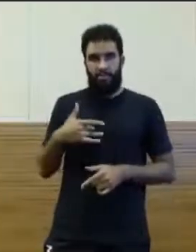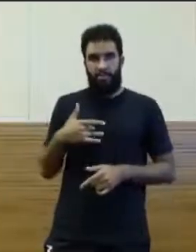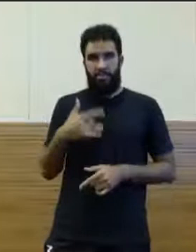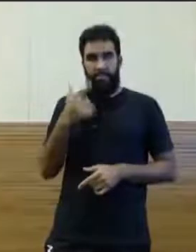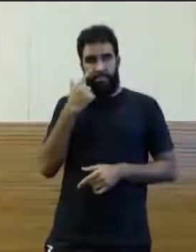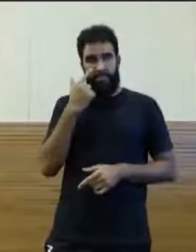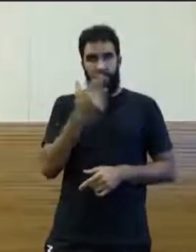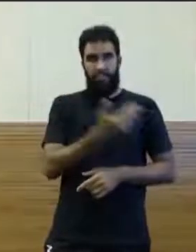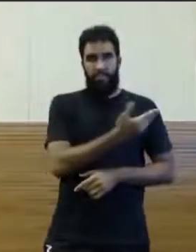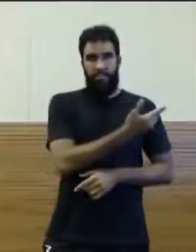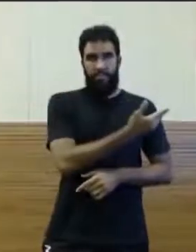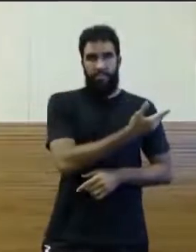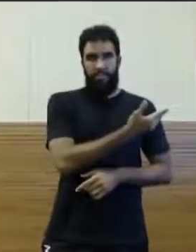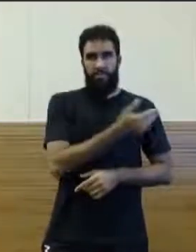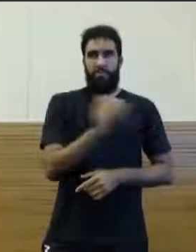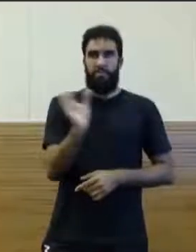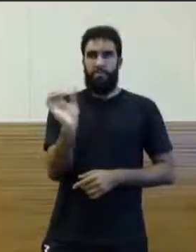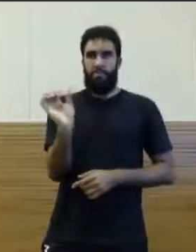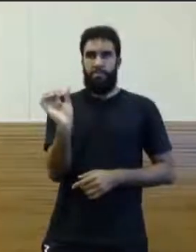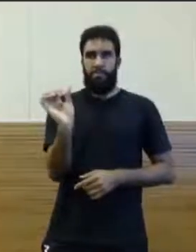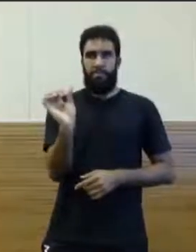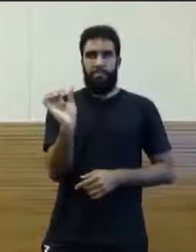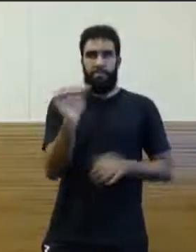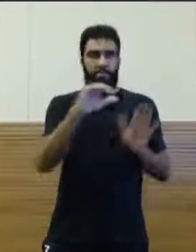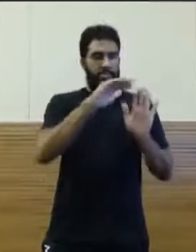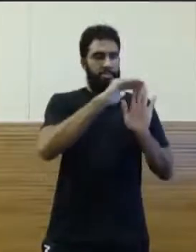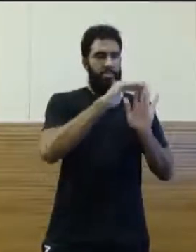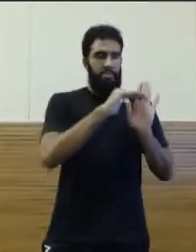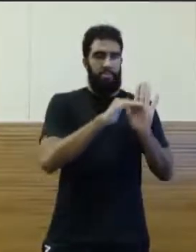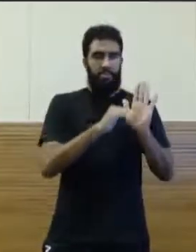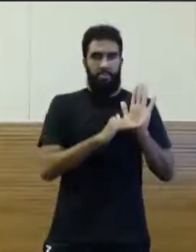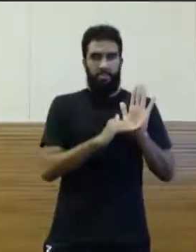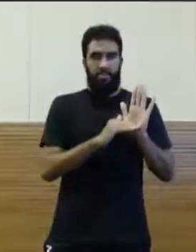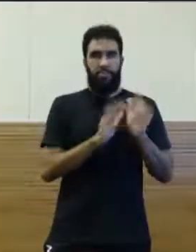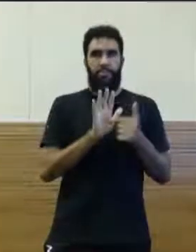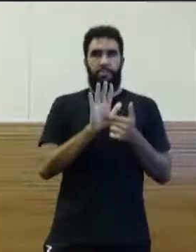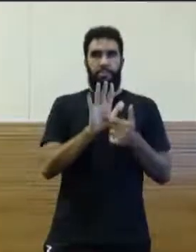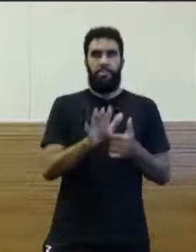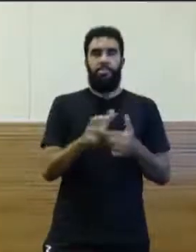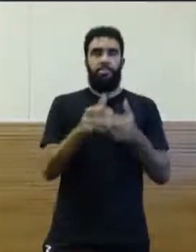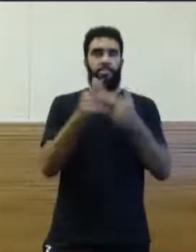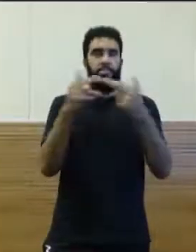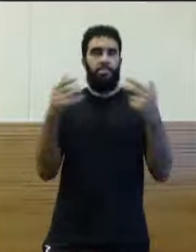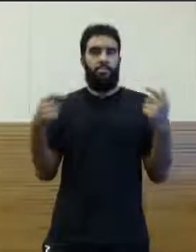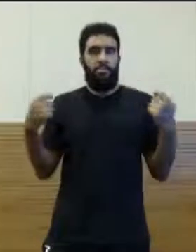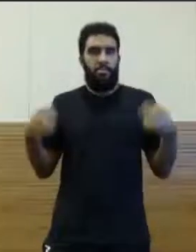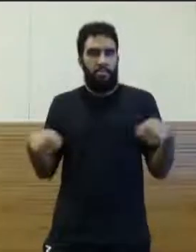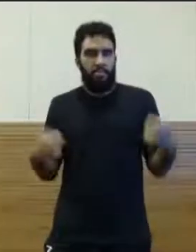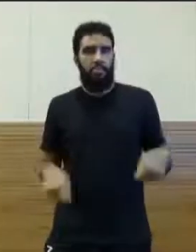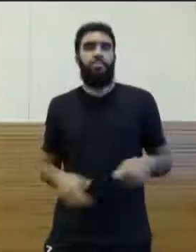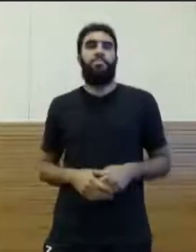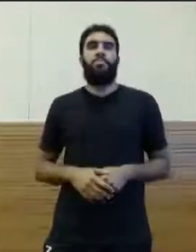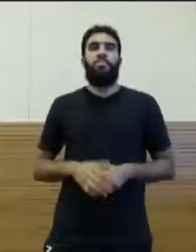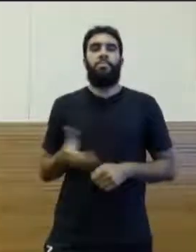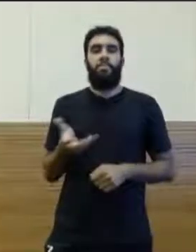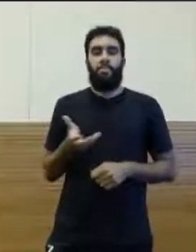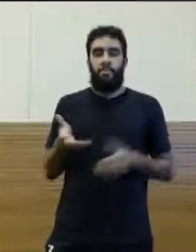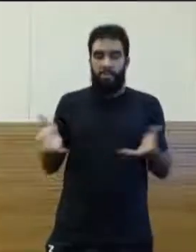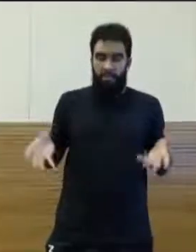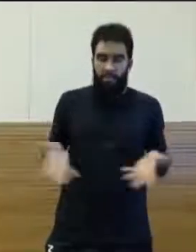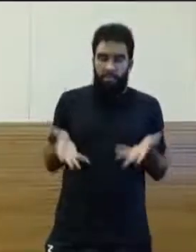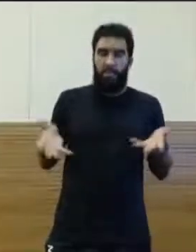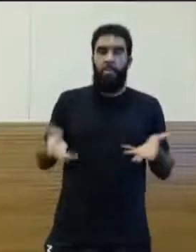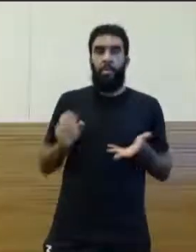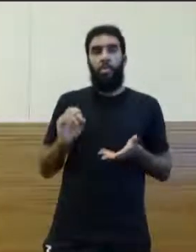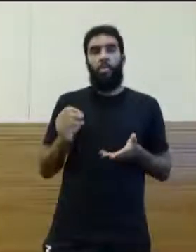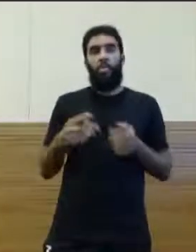So these are the 6 steps that we have in this, where we have the identification, diagnostic of the needs.